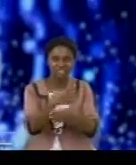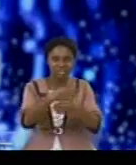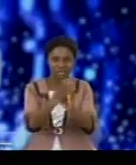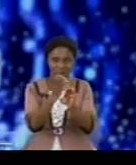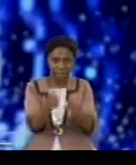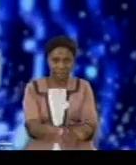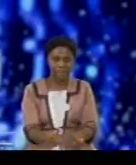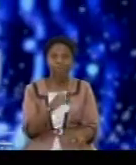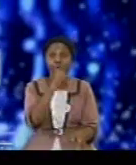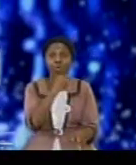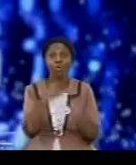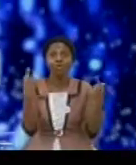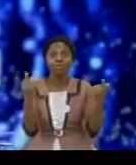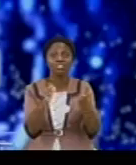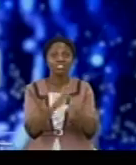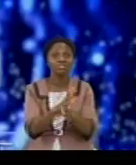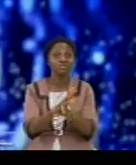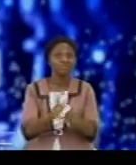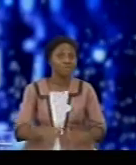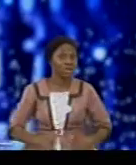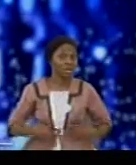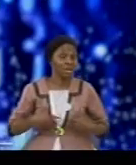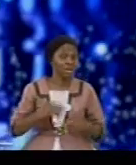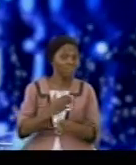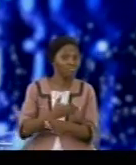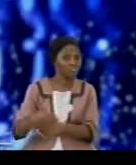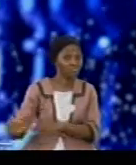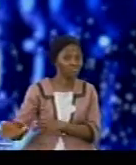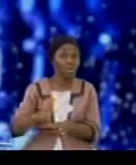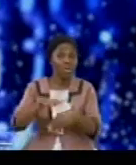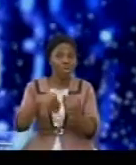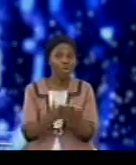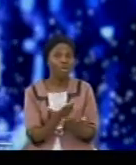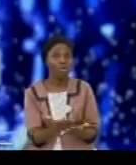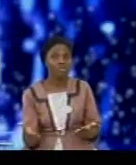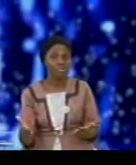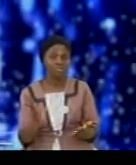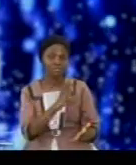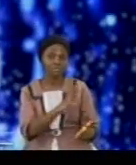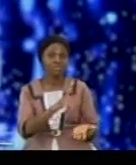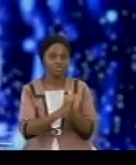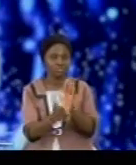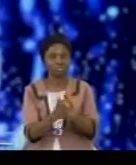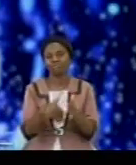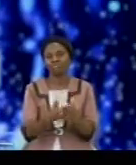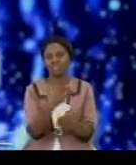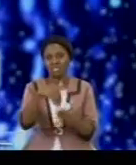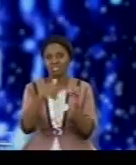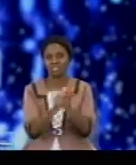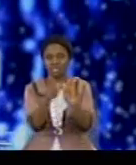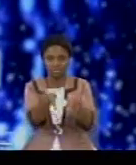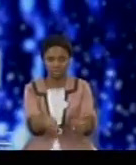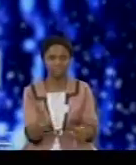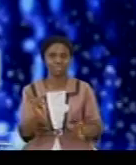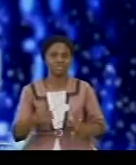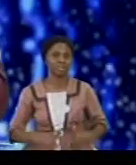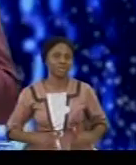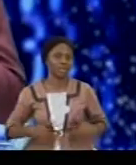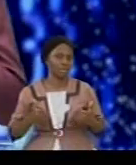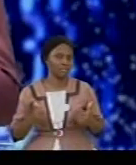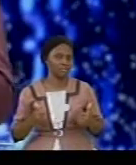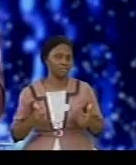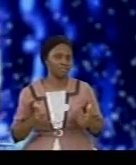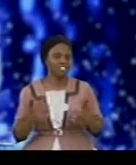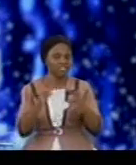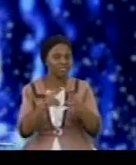life will pass away, and all things will become new in such a fellow's life. It's very essential, because the Lord Jesus Christ,